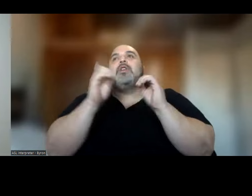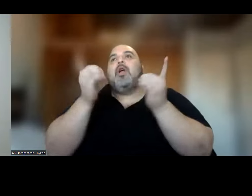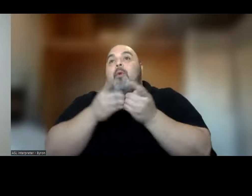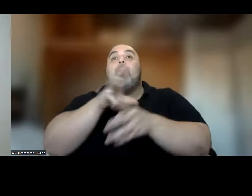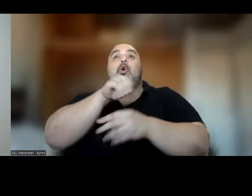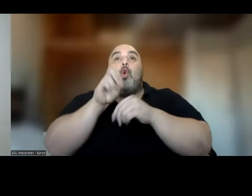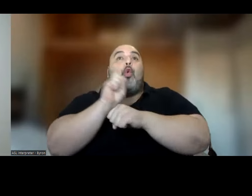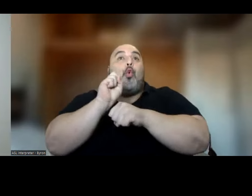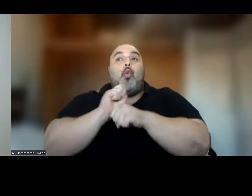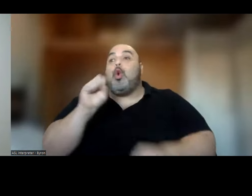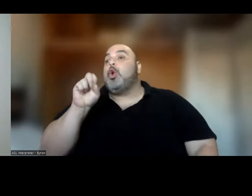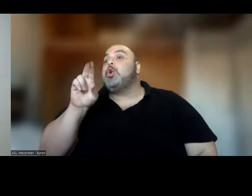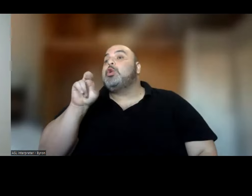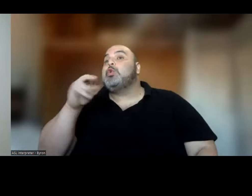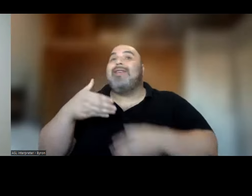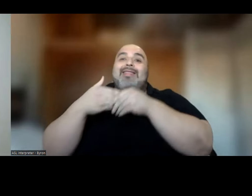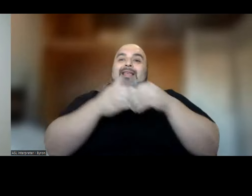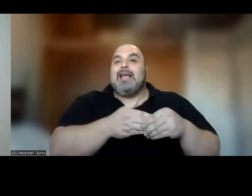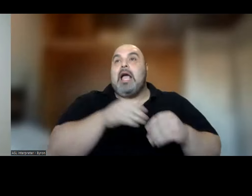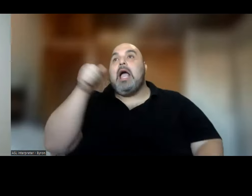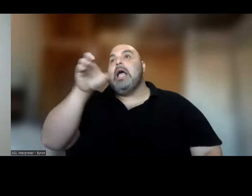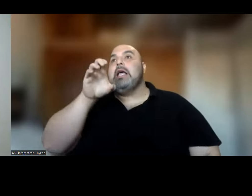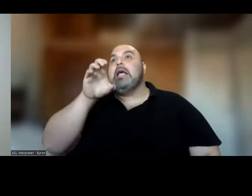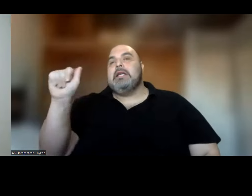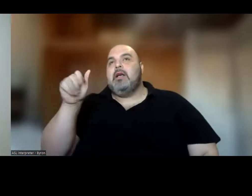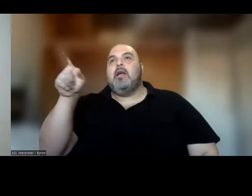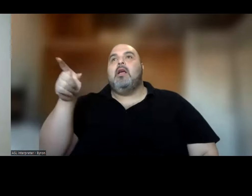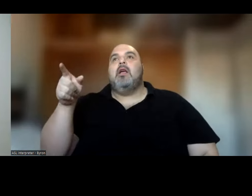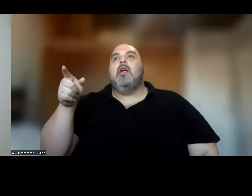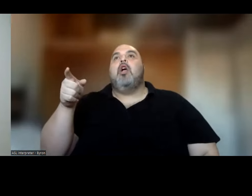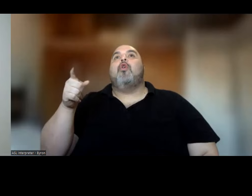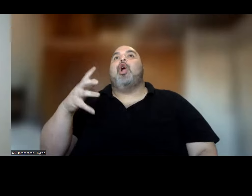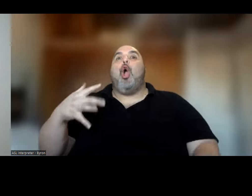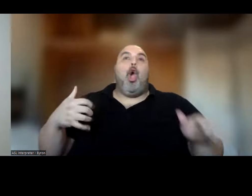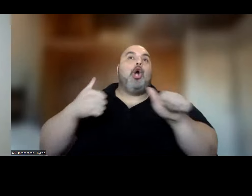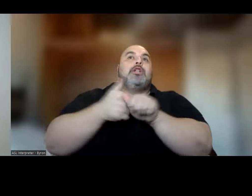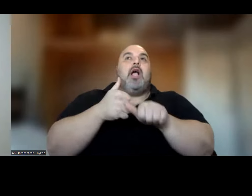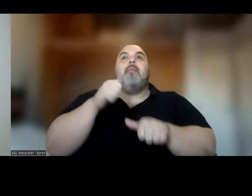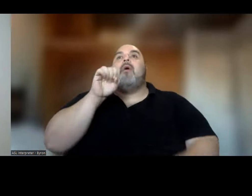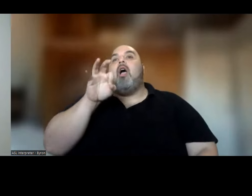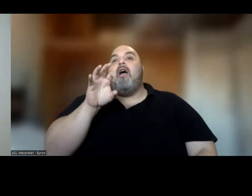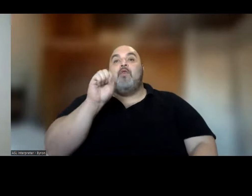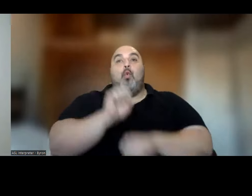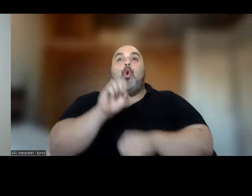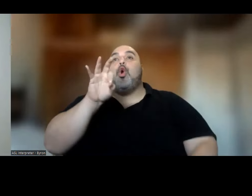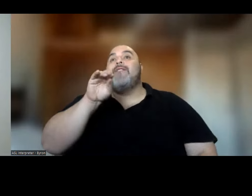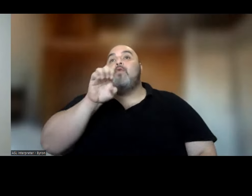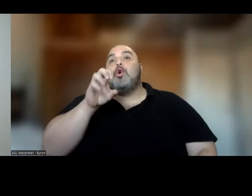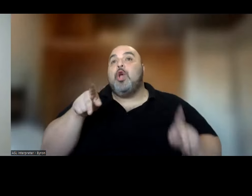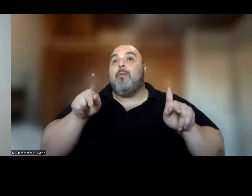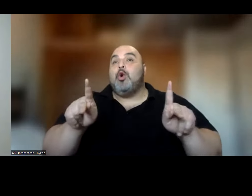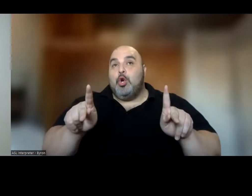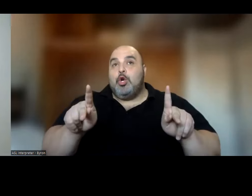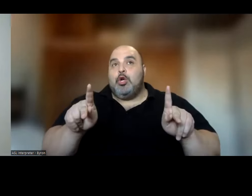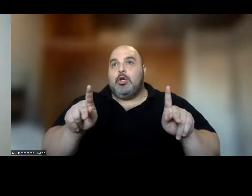work that Susan's leading at CDA, are on top of workforce opportunities, looking to drive,